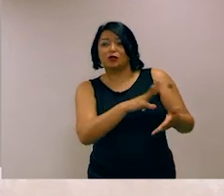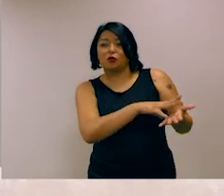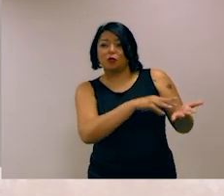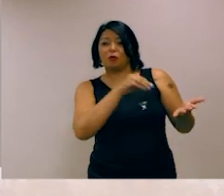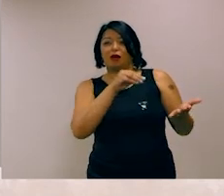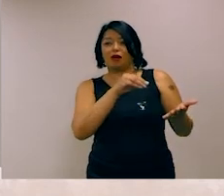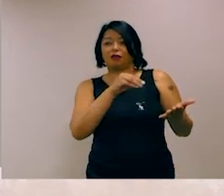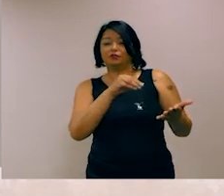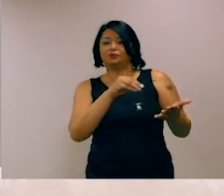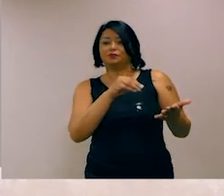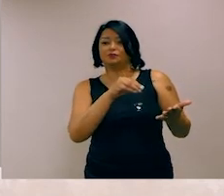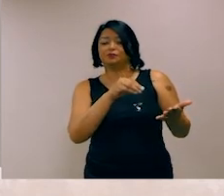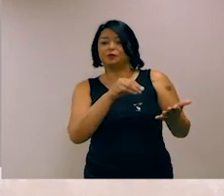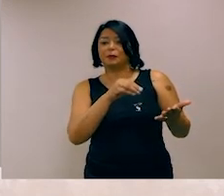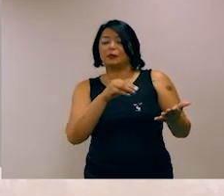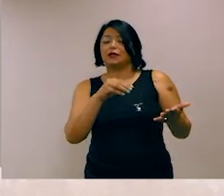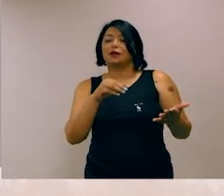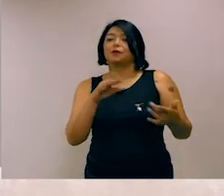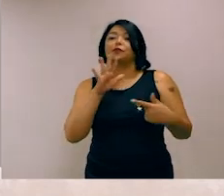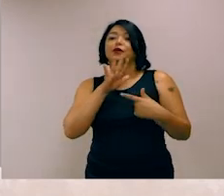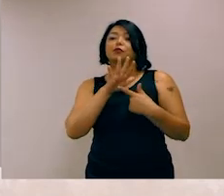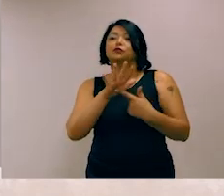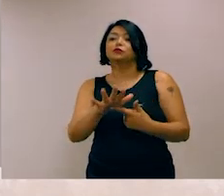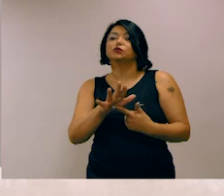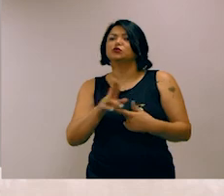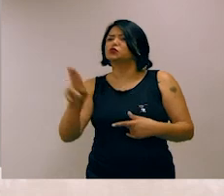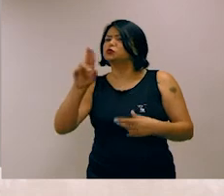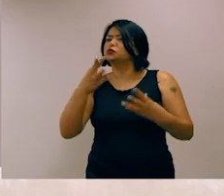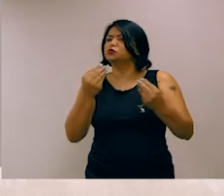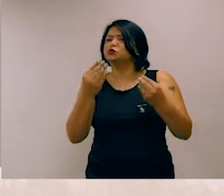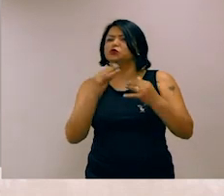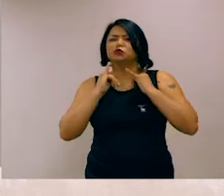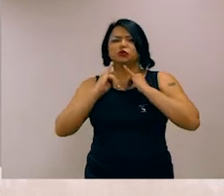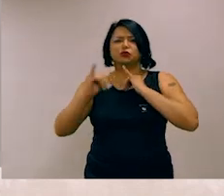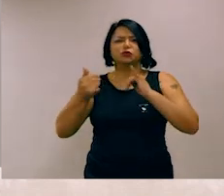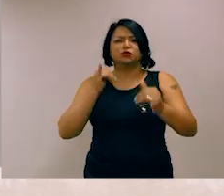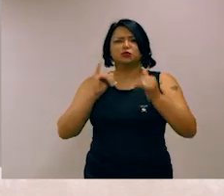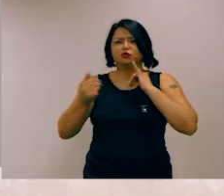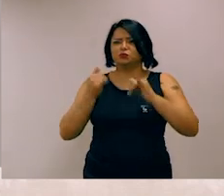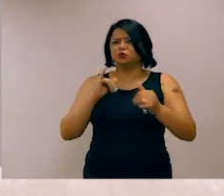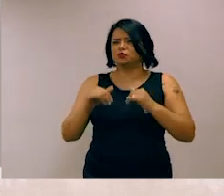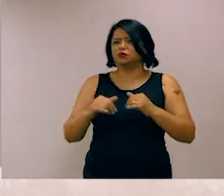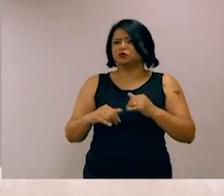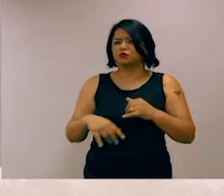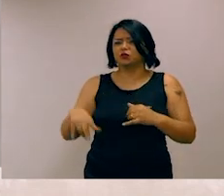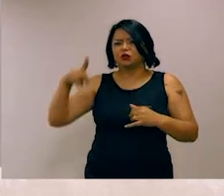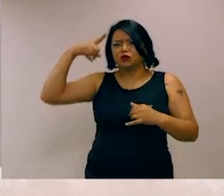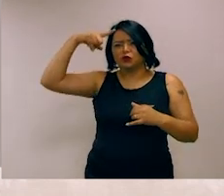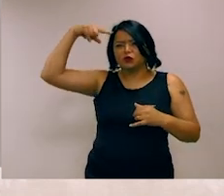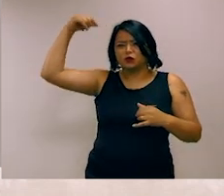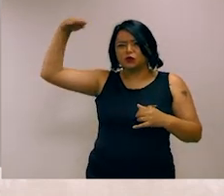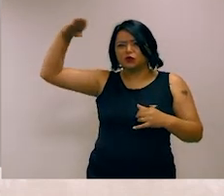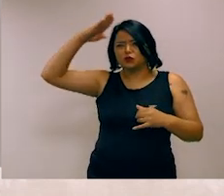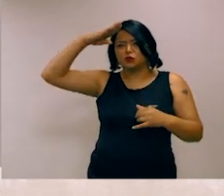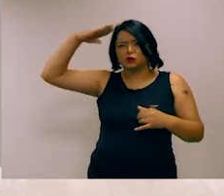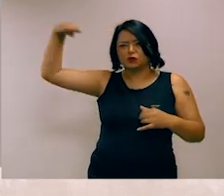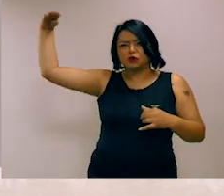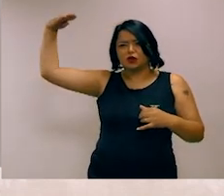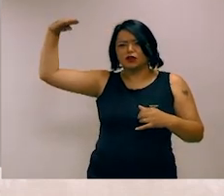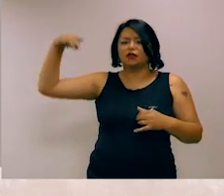In this multi-criteria map, many data, pieces of data were